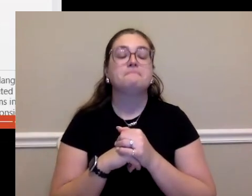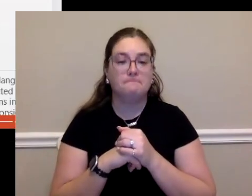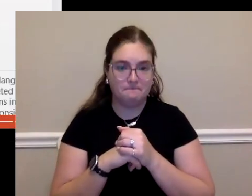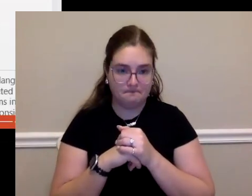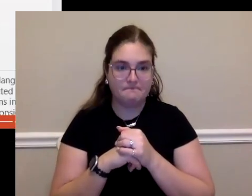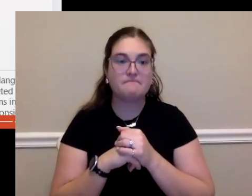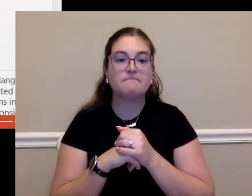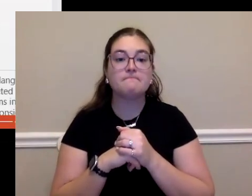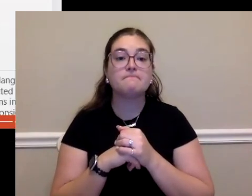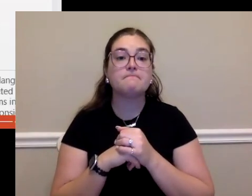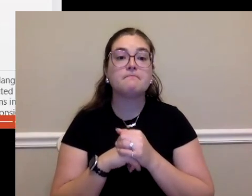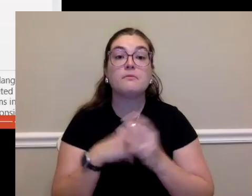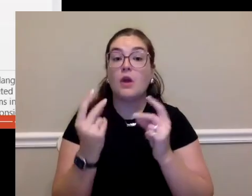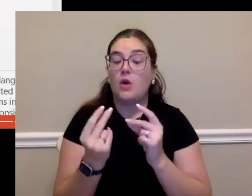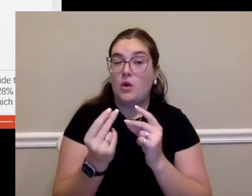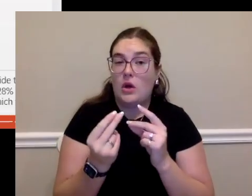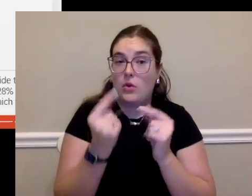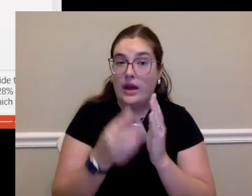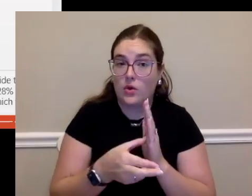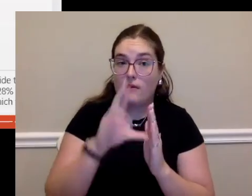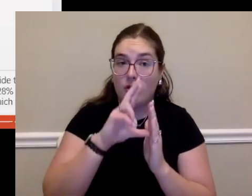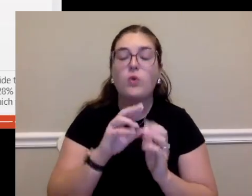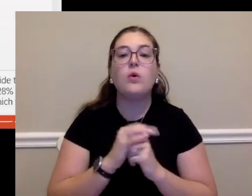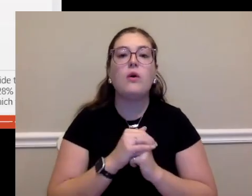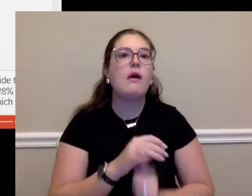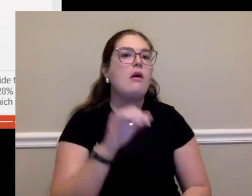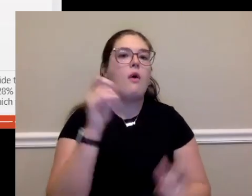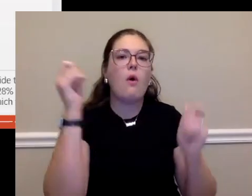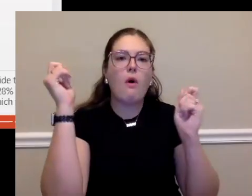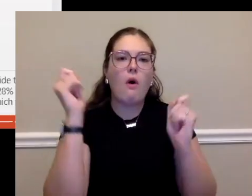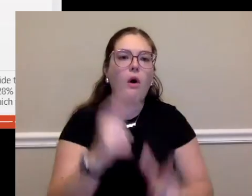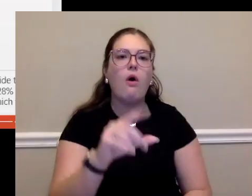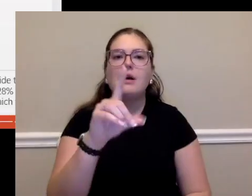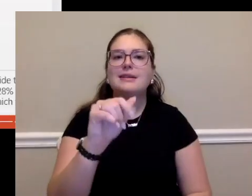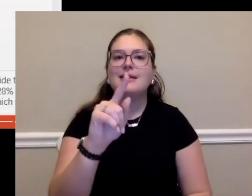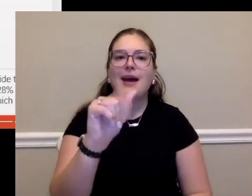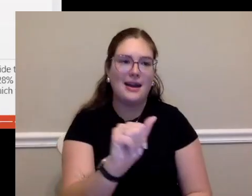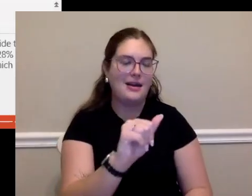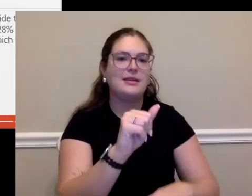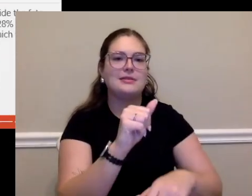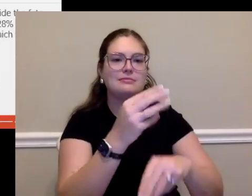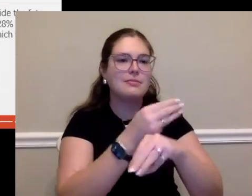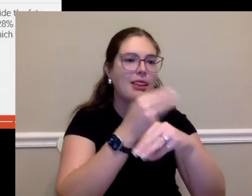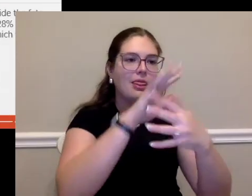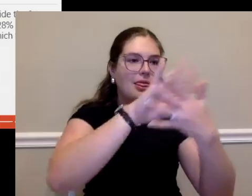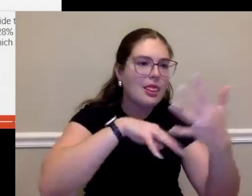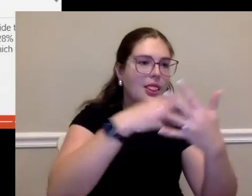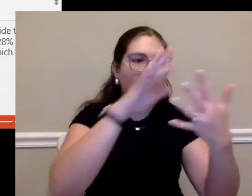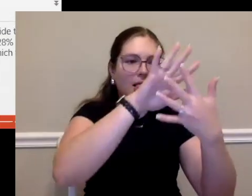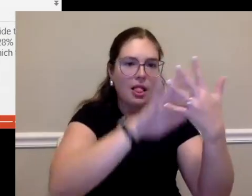I just want to quickly review. That's all of the data from